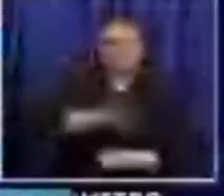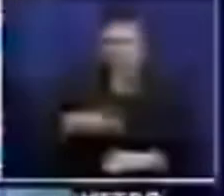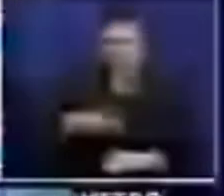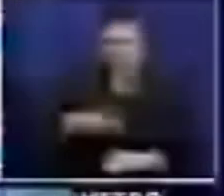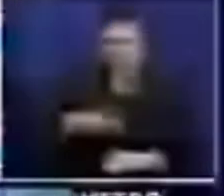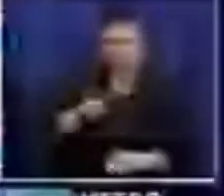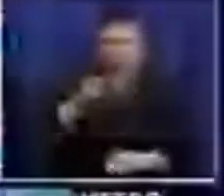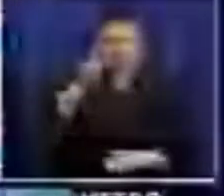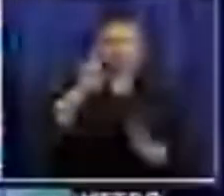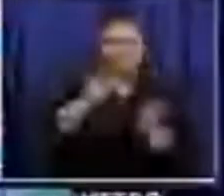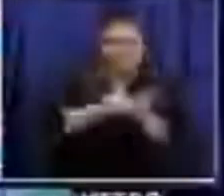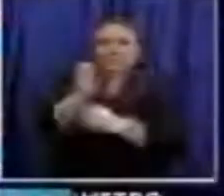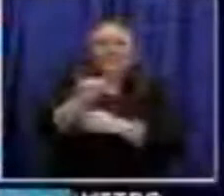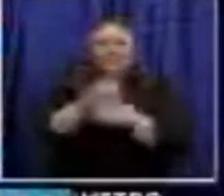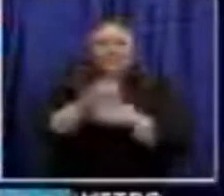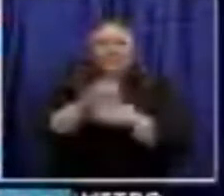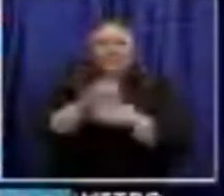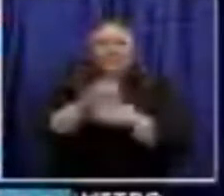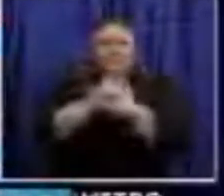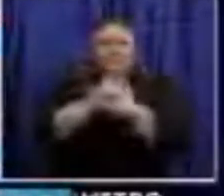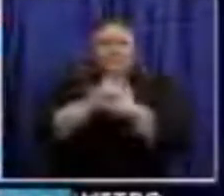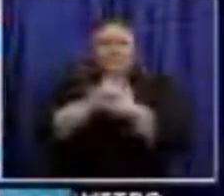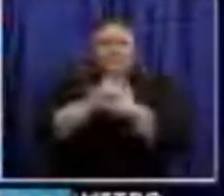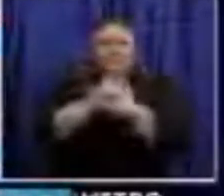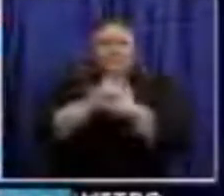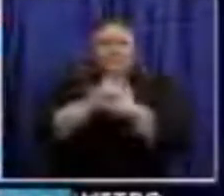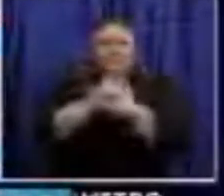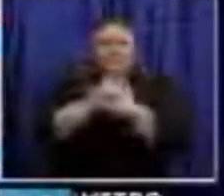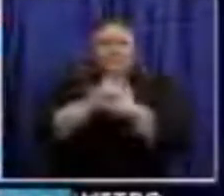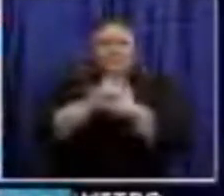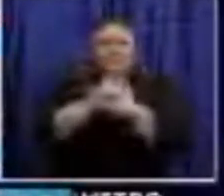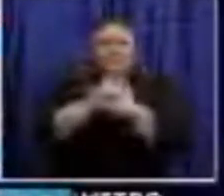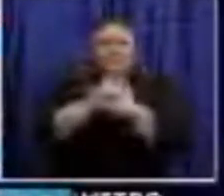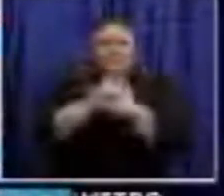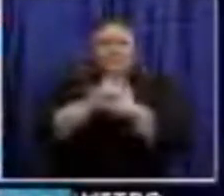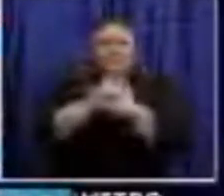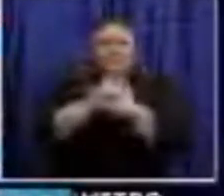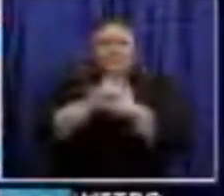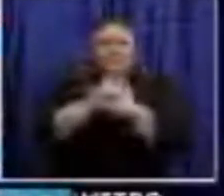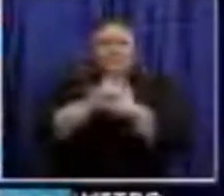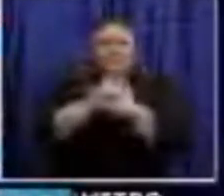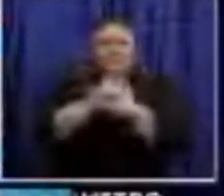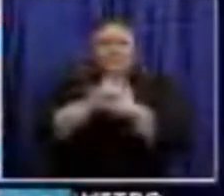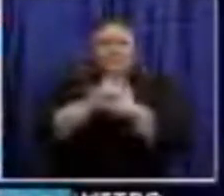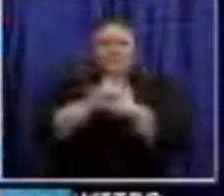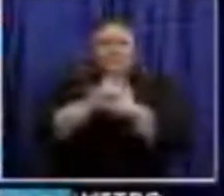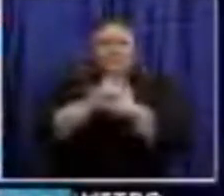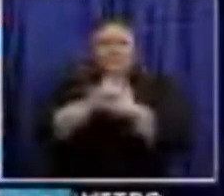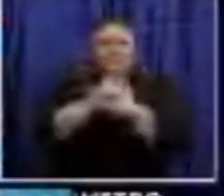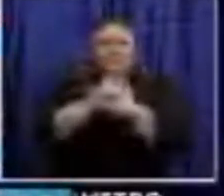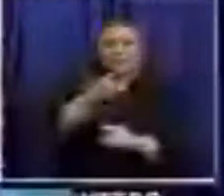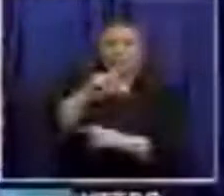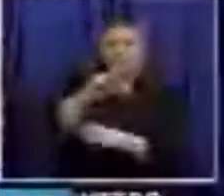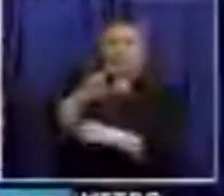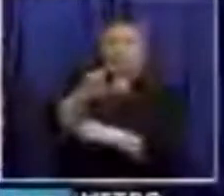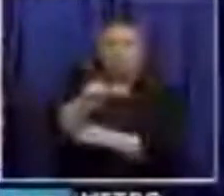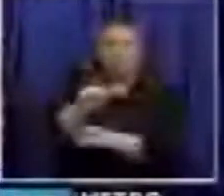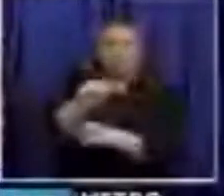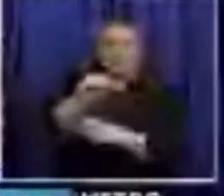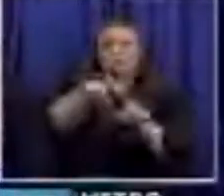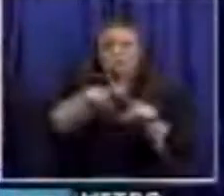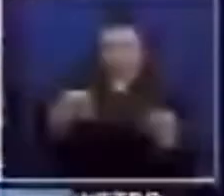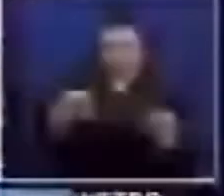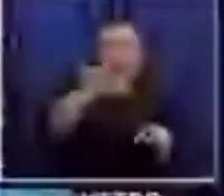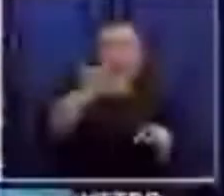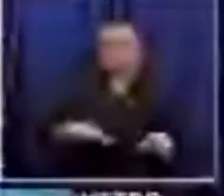B. Now, a lot of that money has been with the direct stimulus checks. That's some $600 million. That's the $1,200